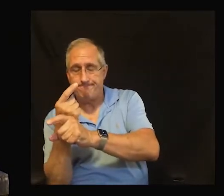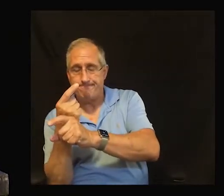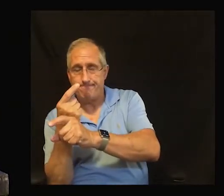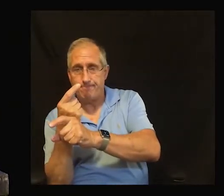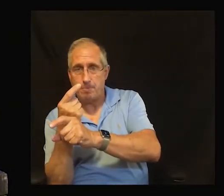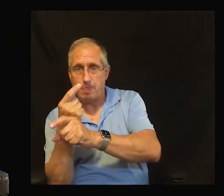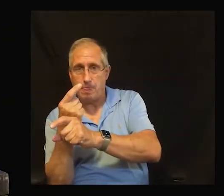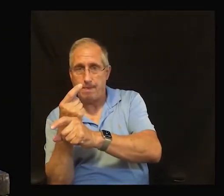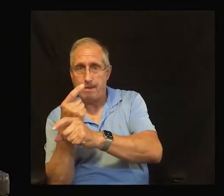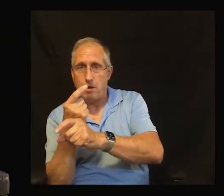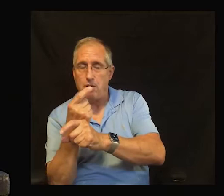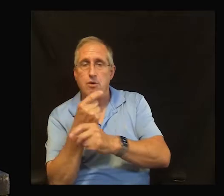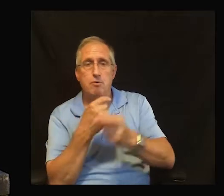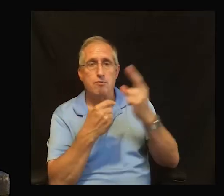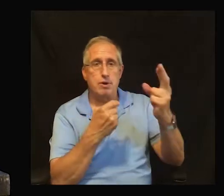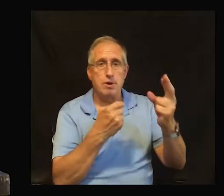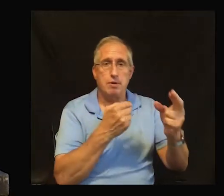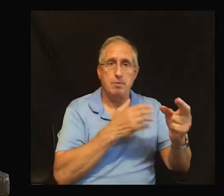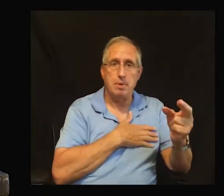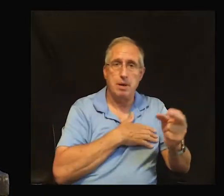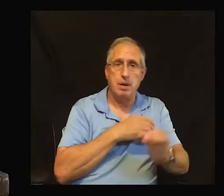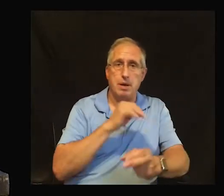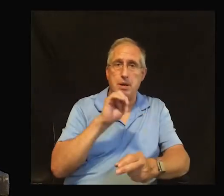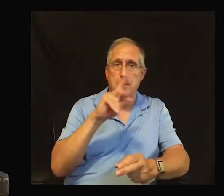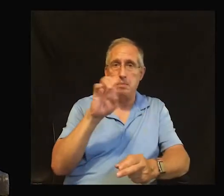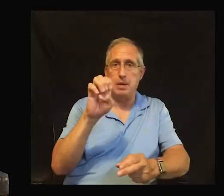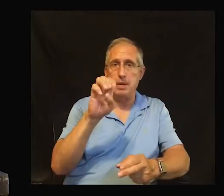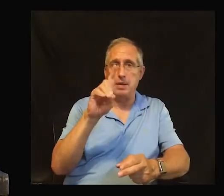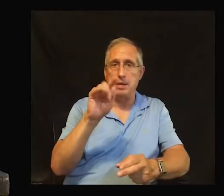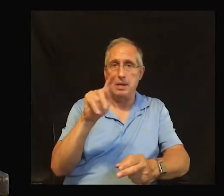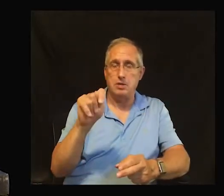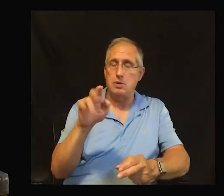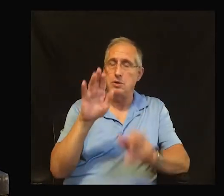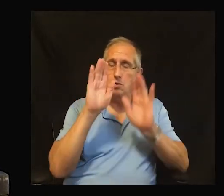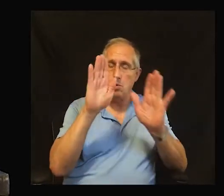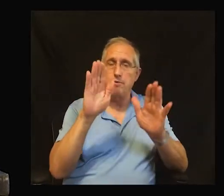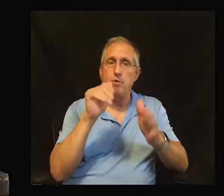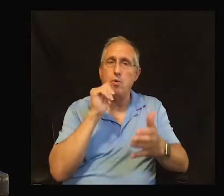A great friend of mine, Mike Delster, and his wonderful wife,